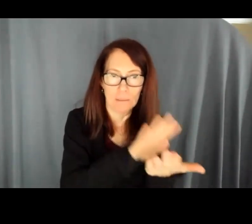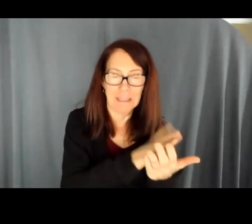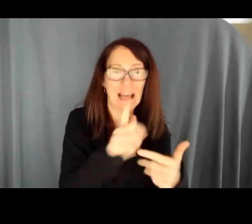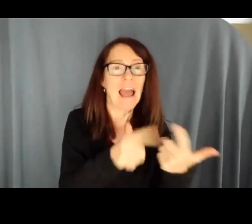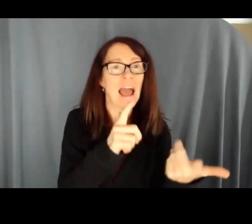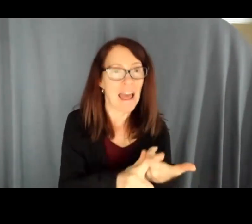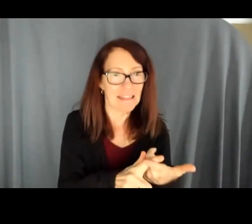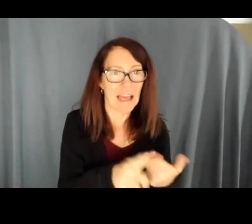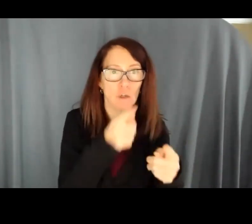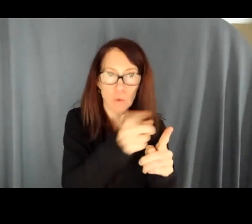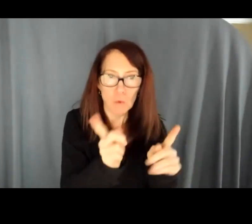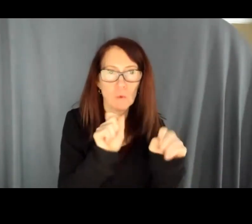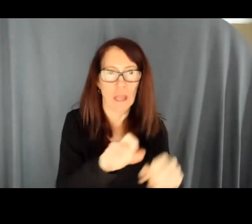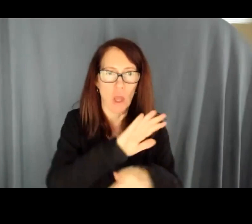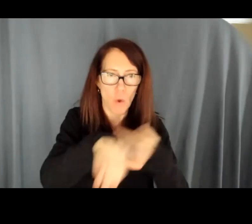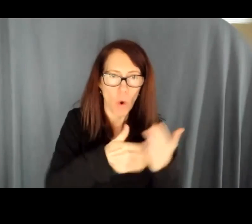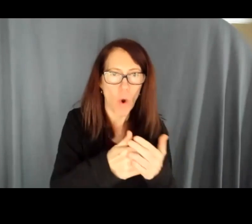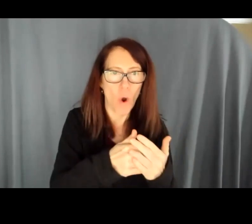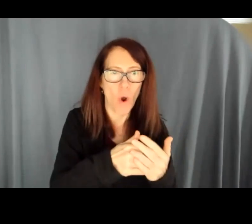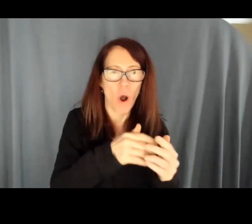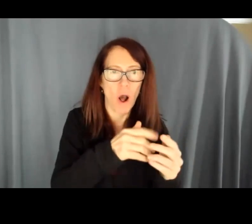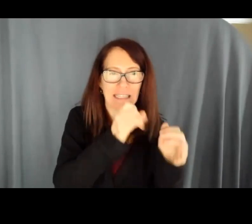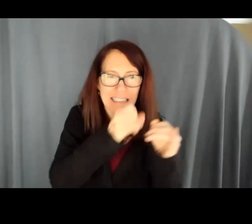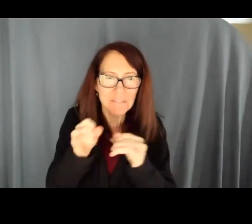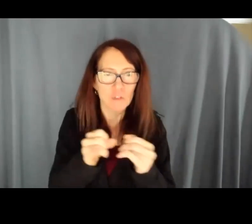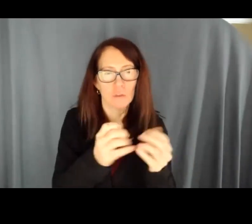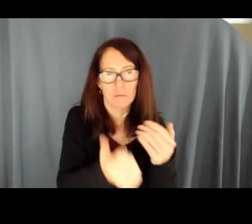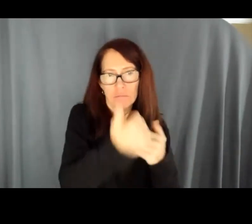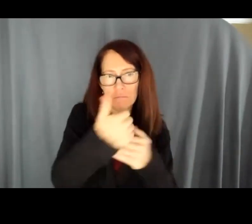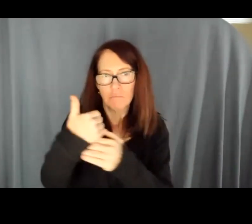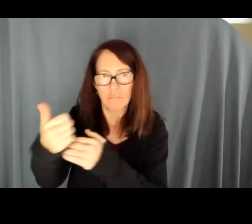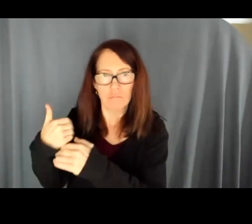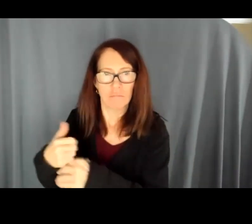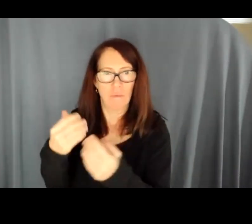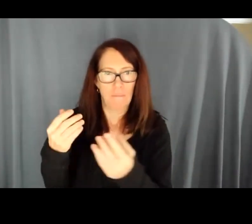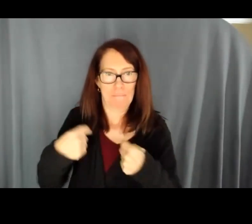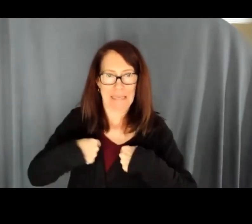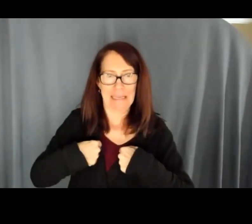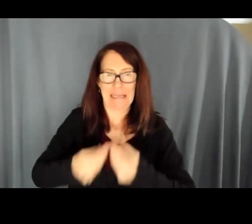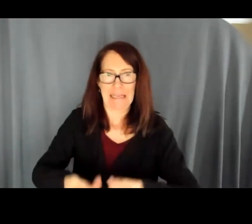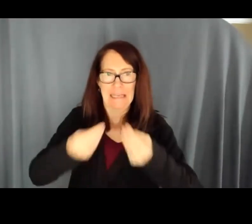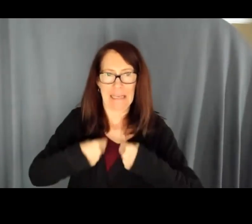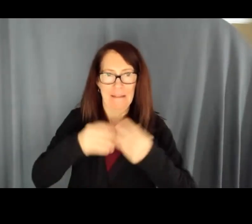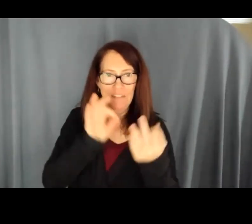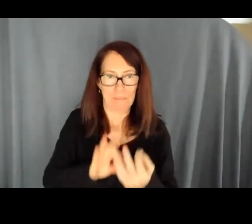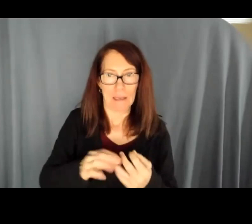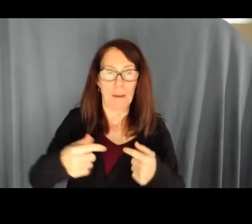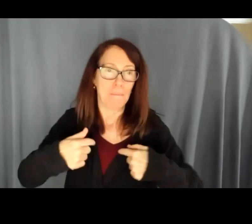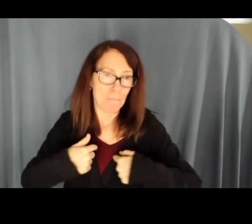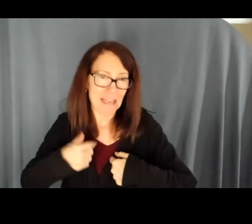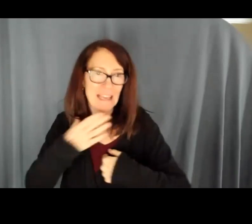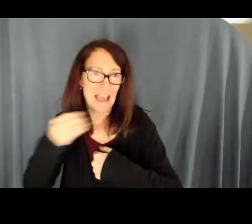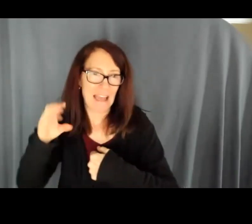some individual feedback that I could consolidate, that EJ team and I at EEA would consolidate into